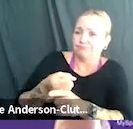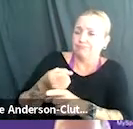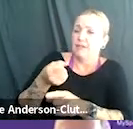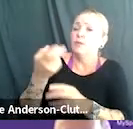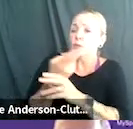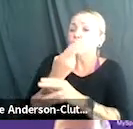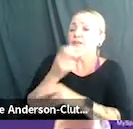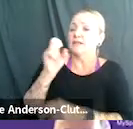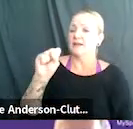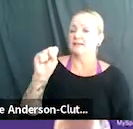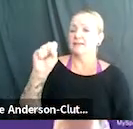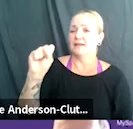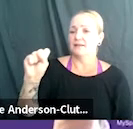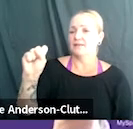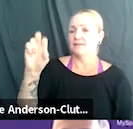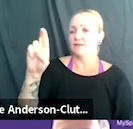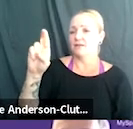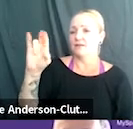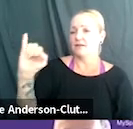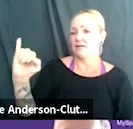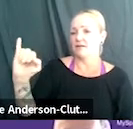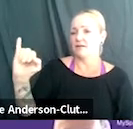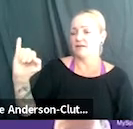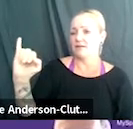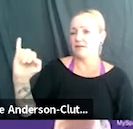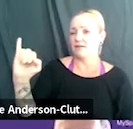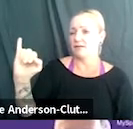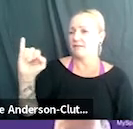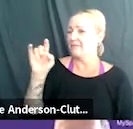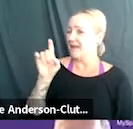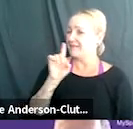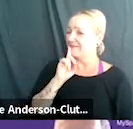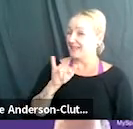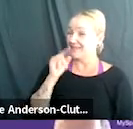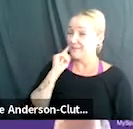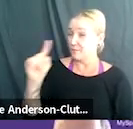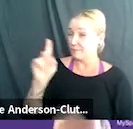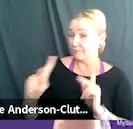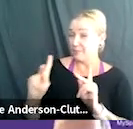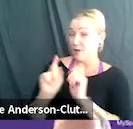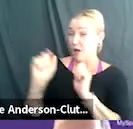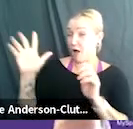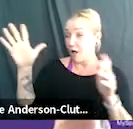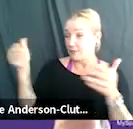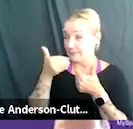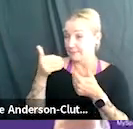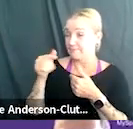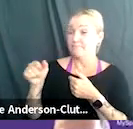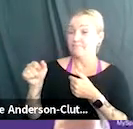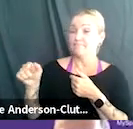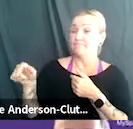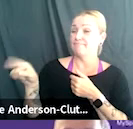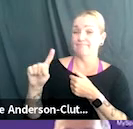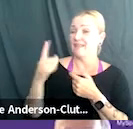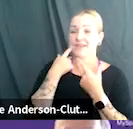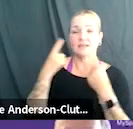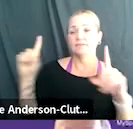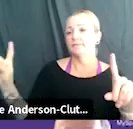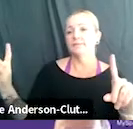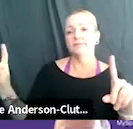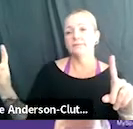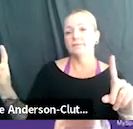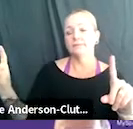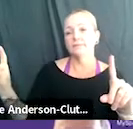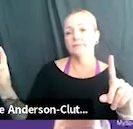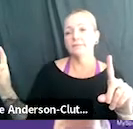support their use in the treatment of repetitive behaviors or the ritualistic behavior in autism. And in fact, it suggested there may be more harm done by